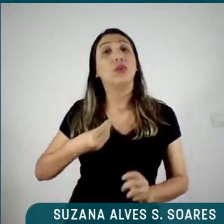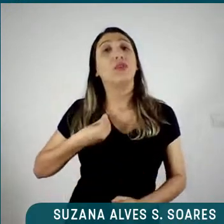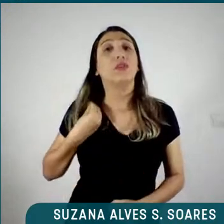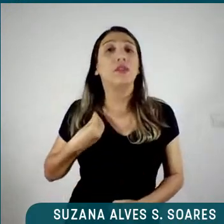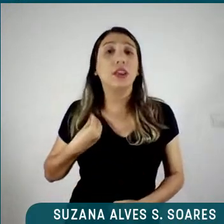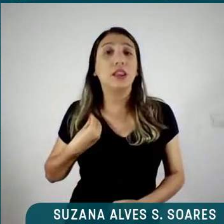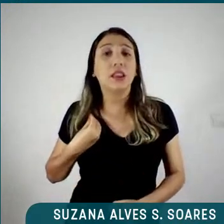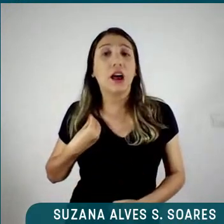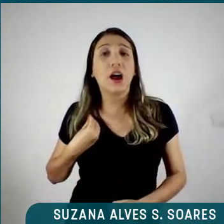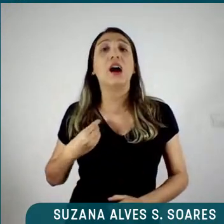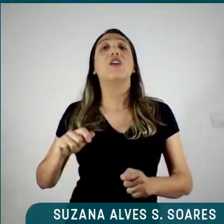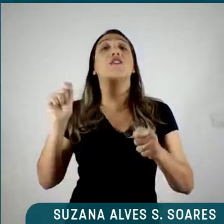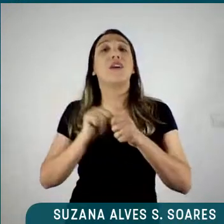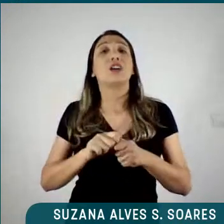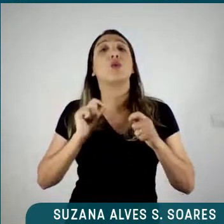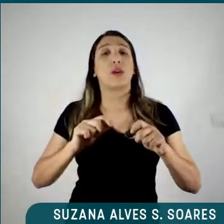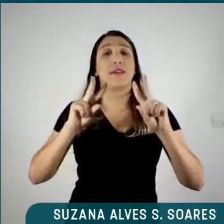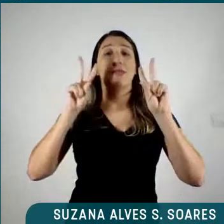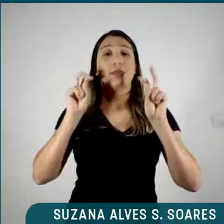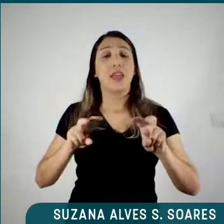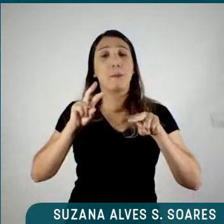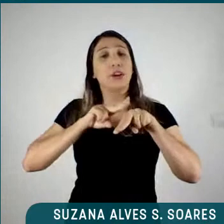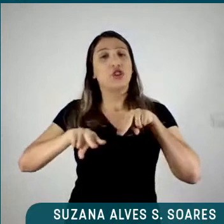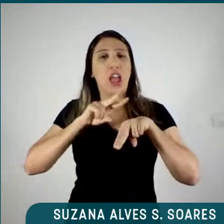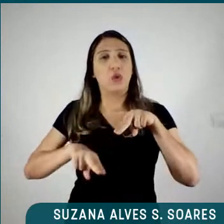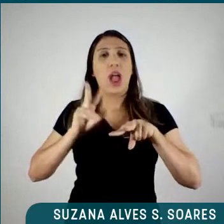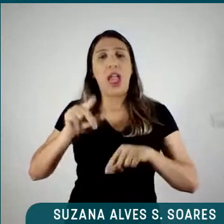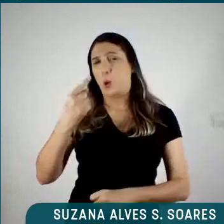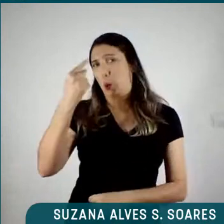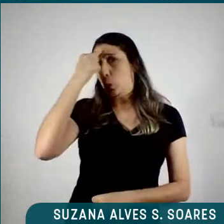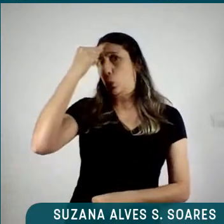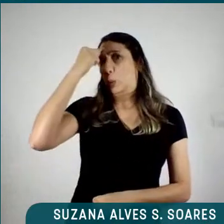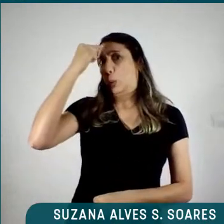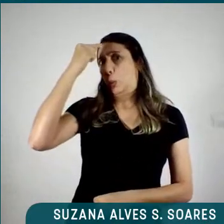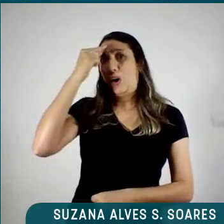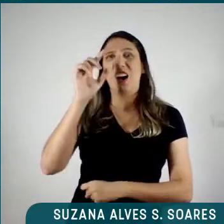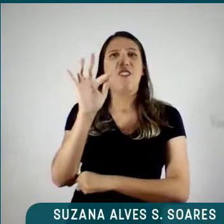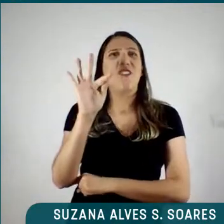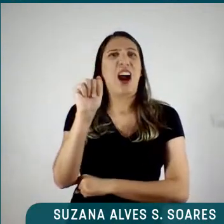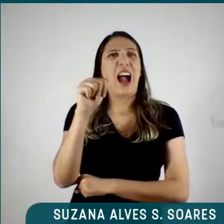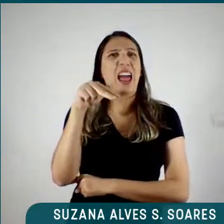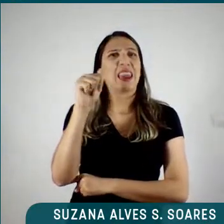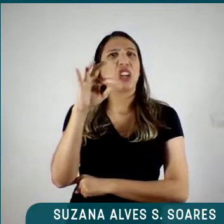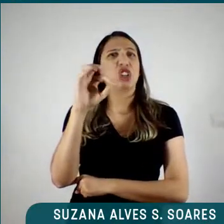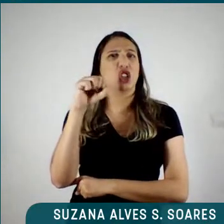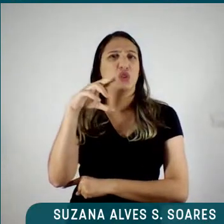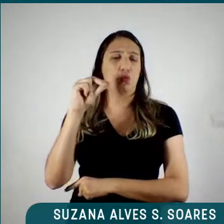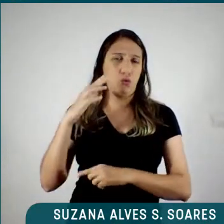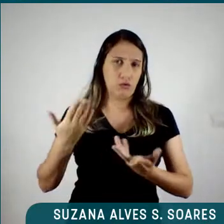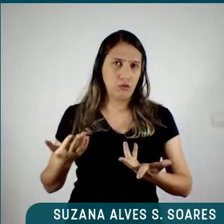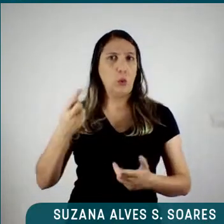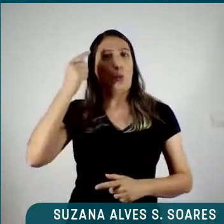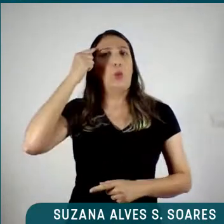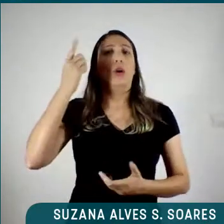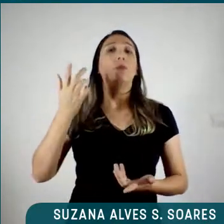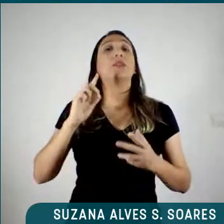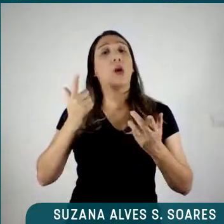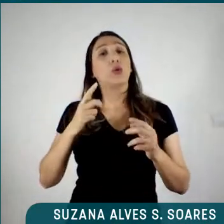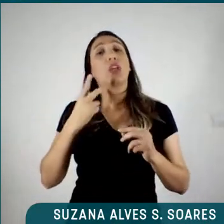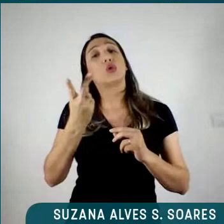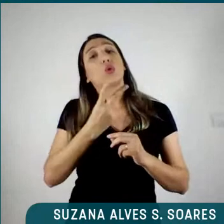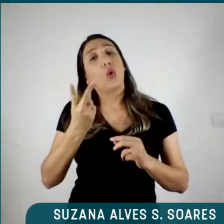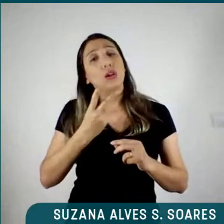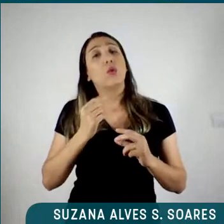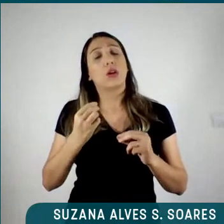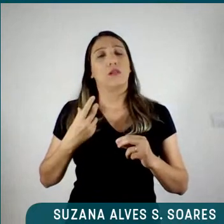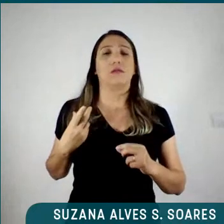else. So this is the patriarchal framework that kills this woman. So we have two levels